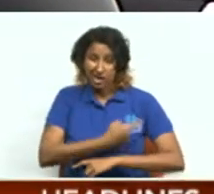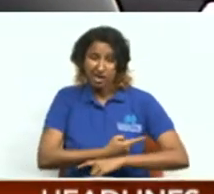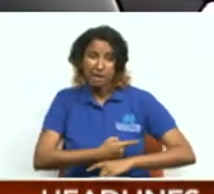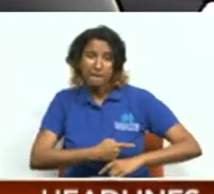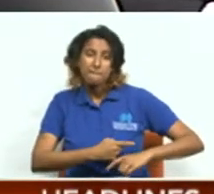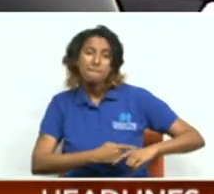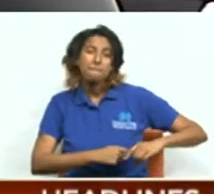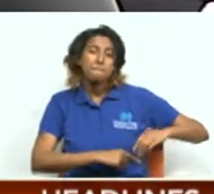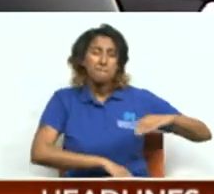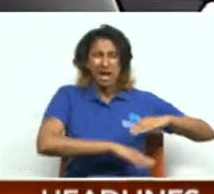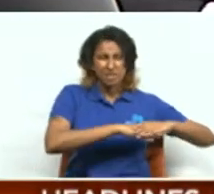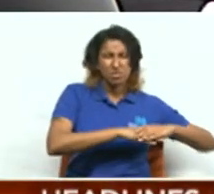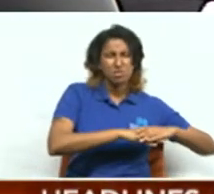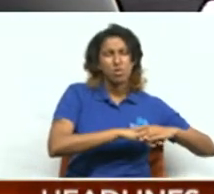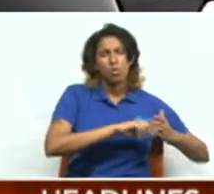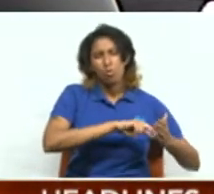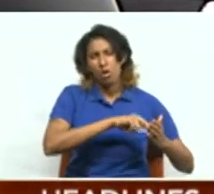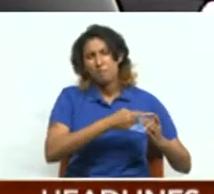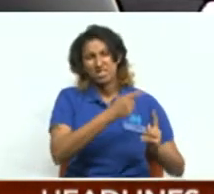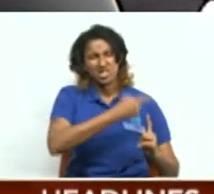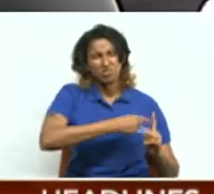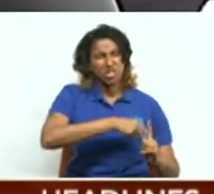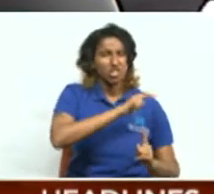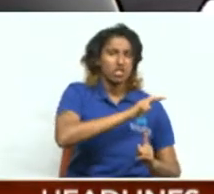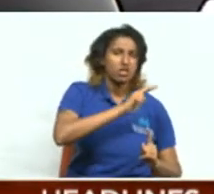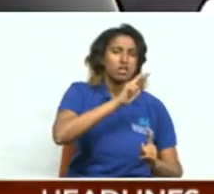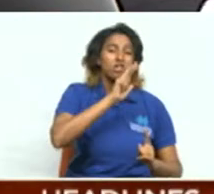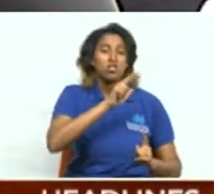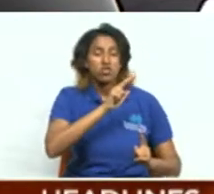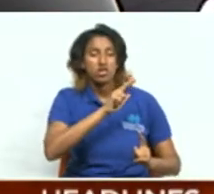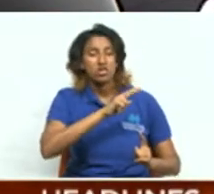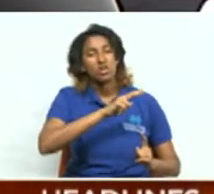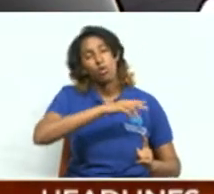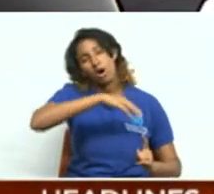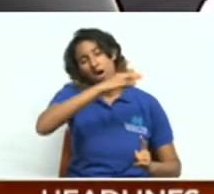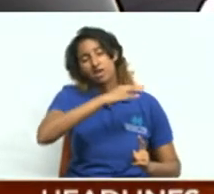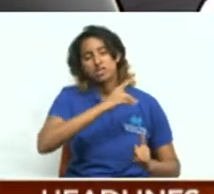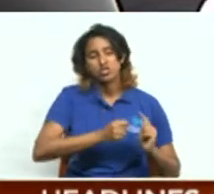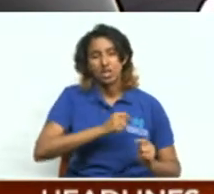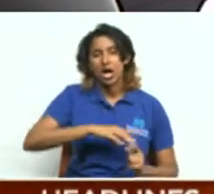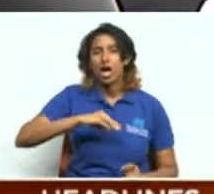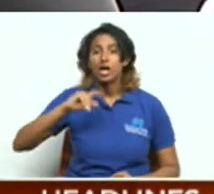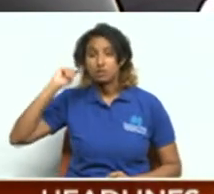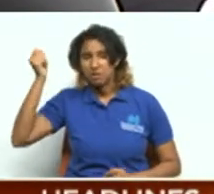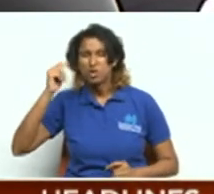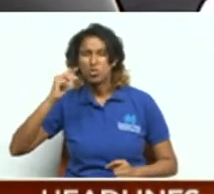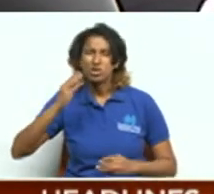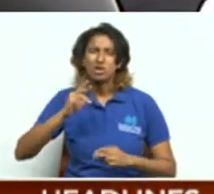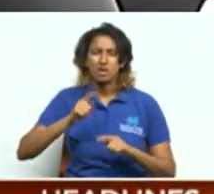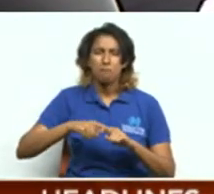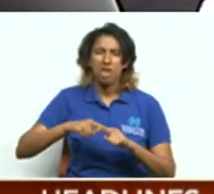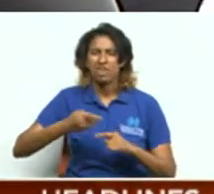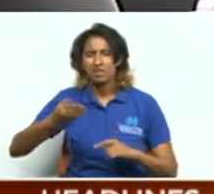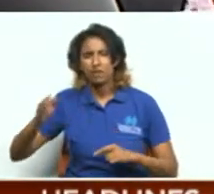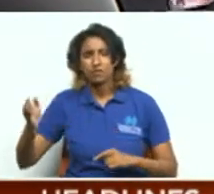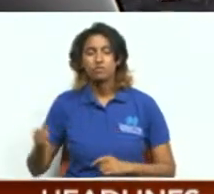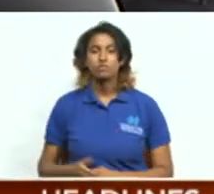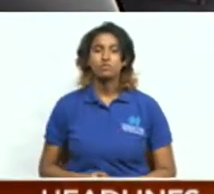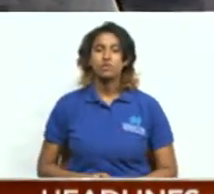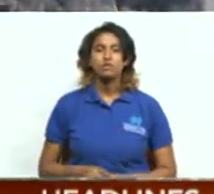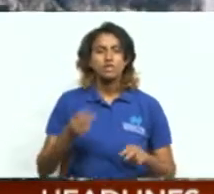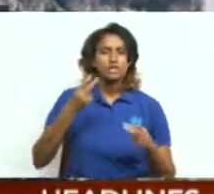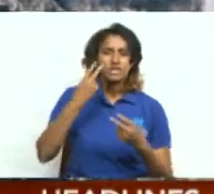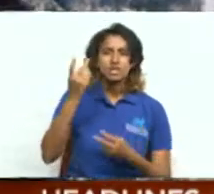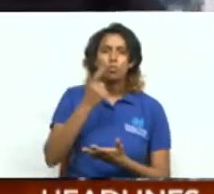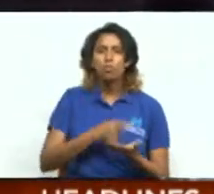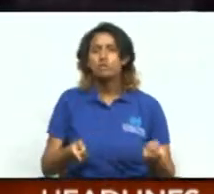Trinidad, 33 degrees Celsius in Tobago or above, and those hot temperatures are set to continue. Let's go take a look at what's going on across the